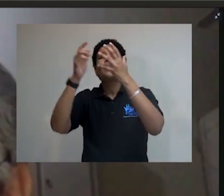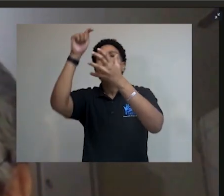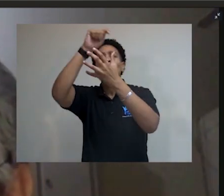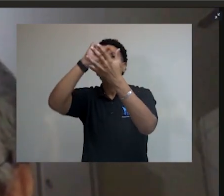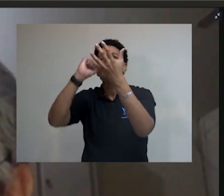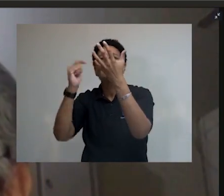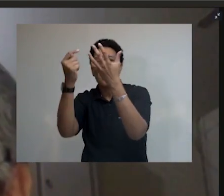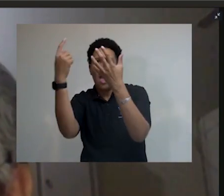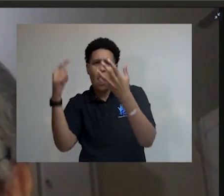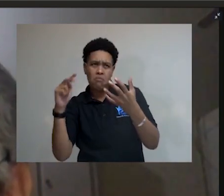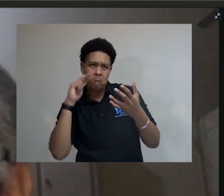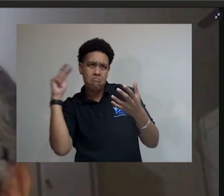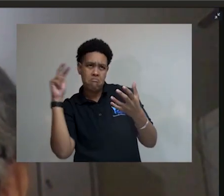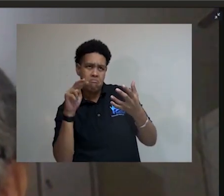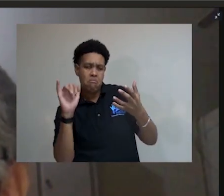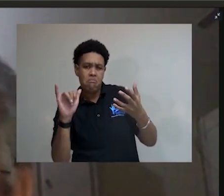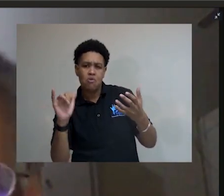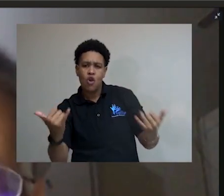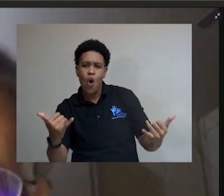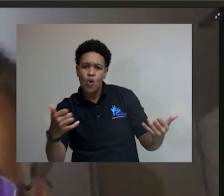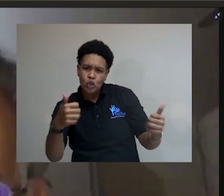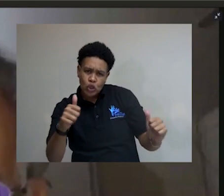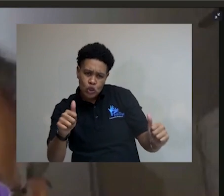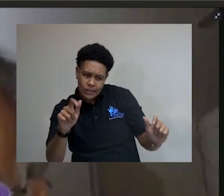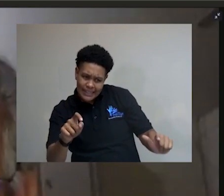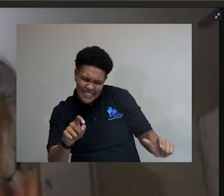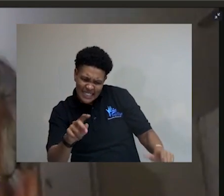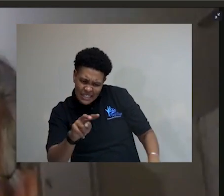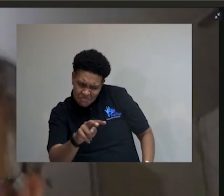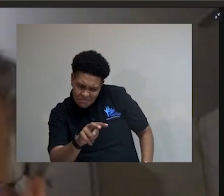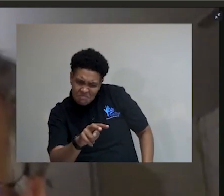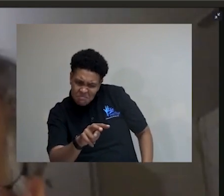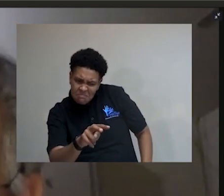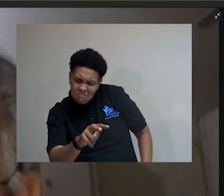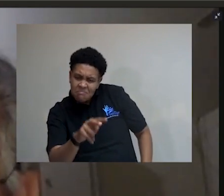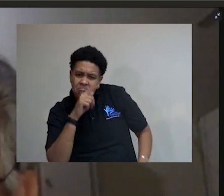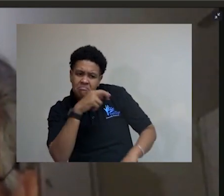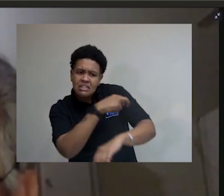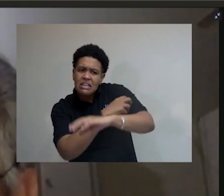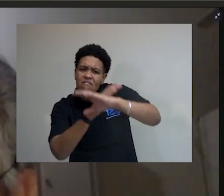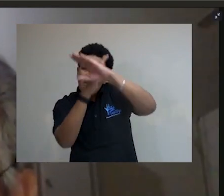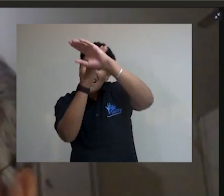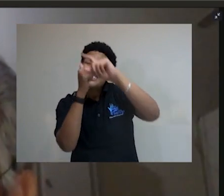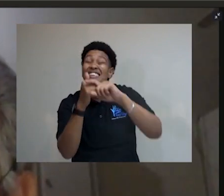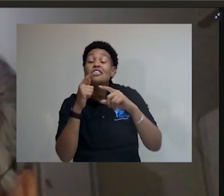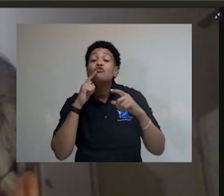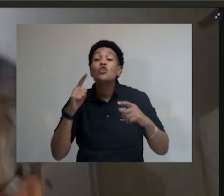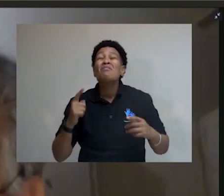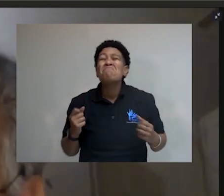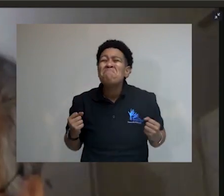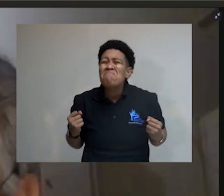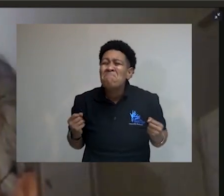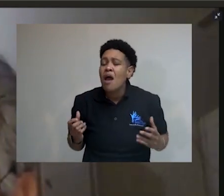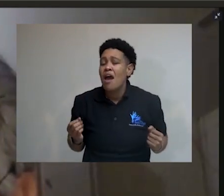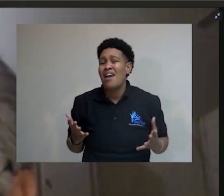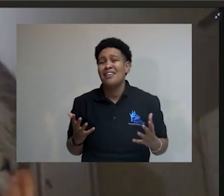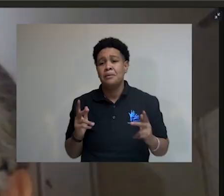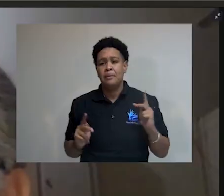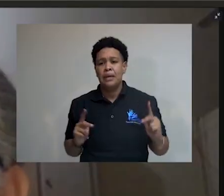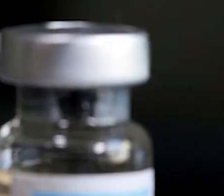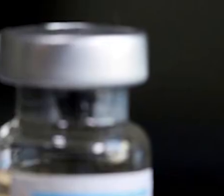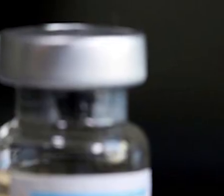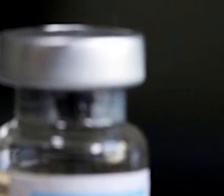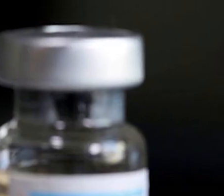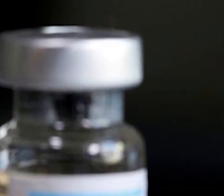and we have now in trials tested the vaccine in hundreds of thousands of